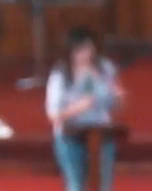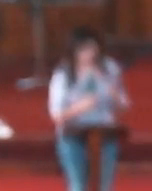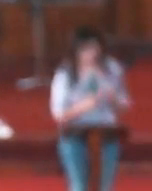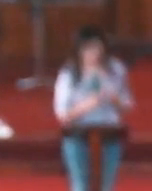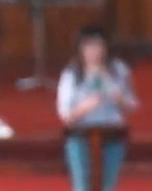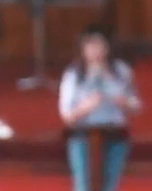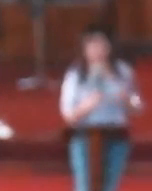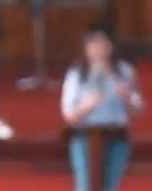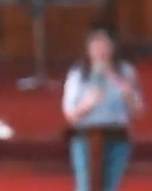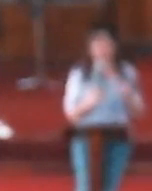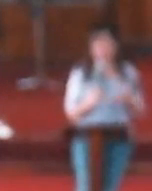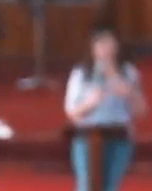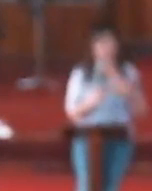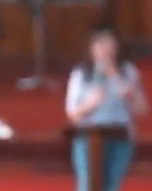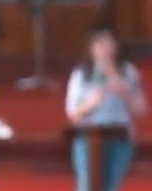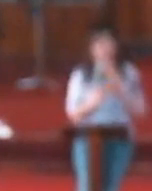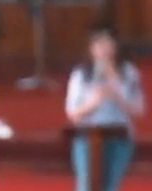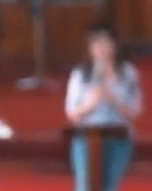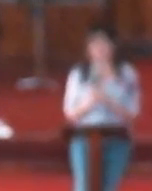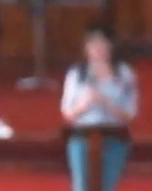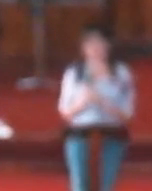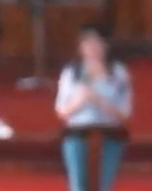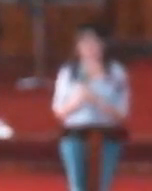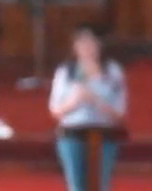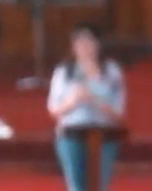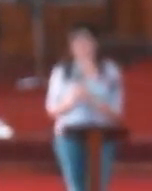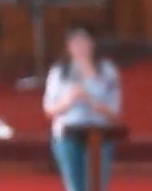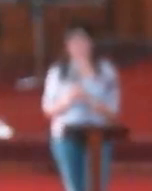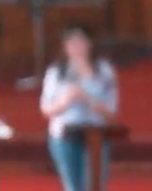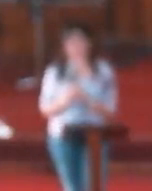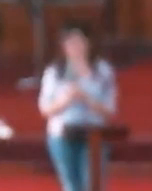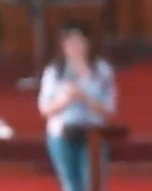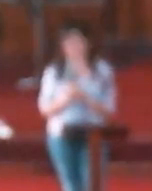interpret the oil and flour in his business. Ajá.